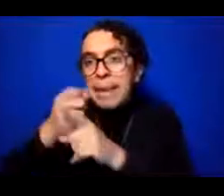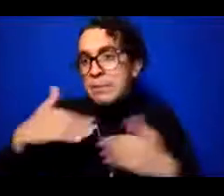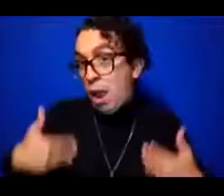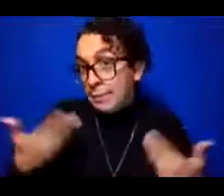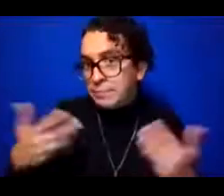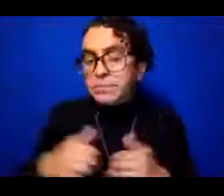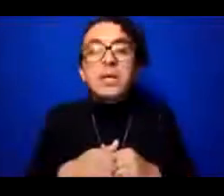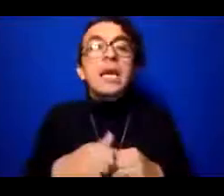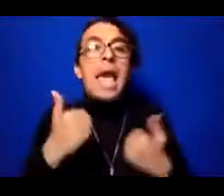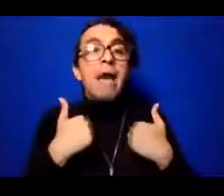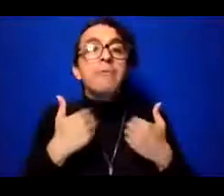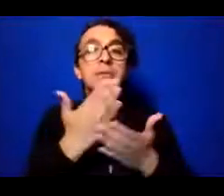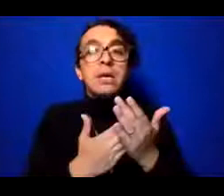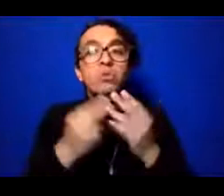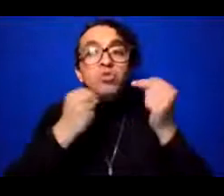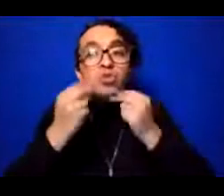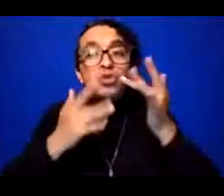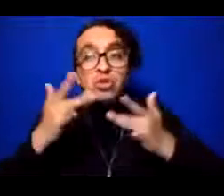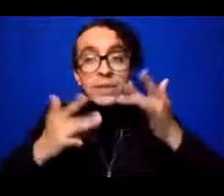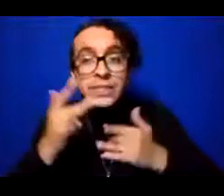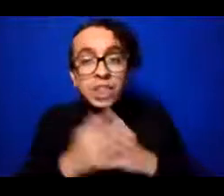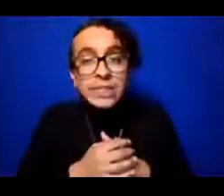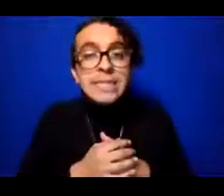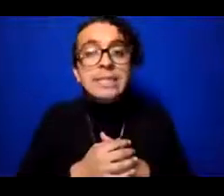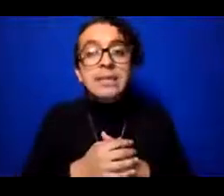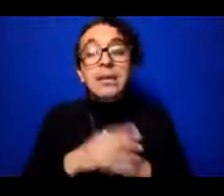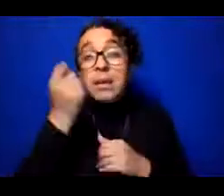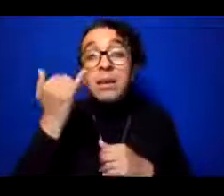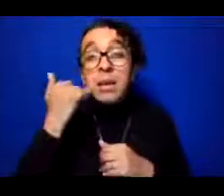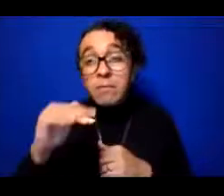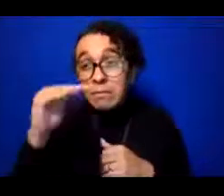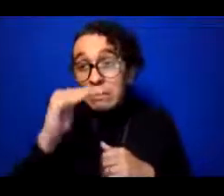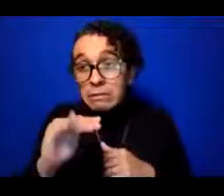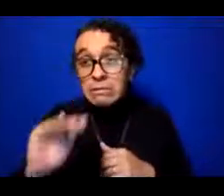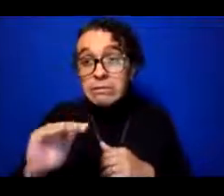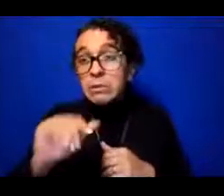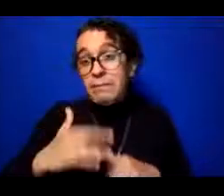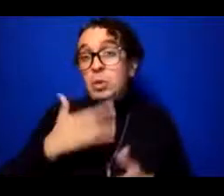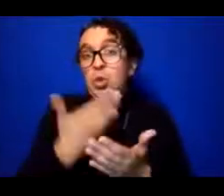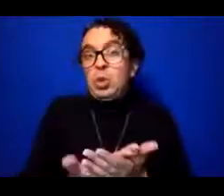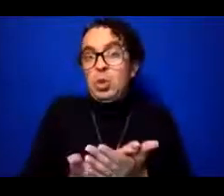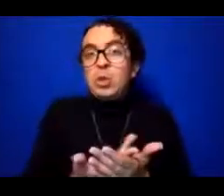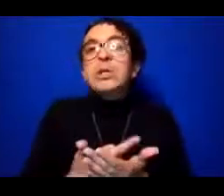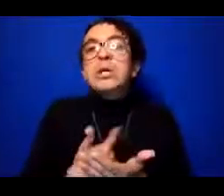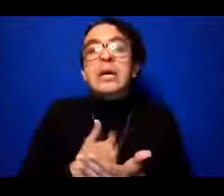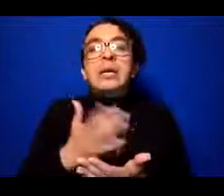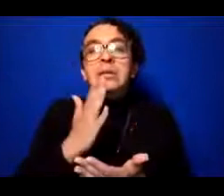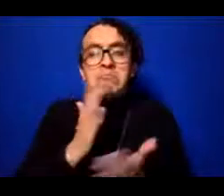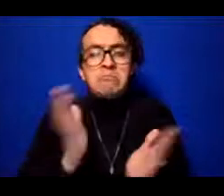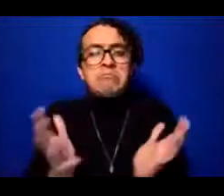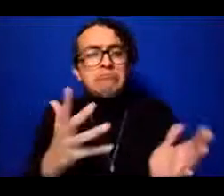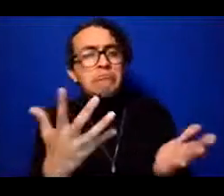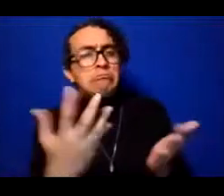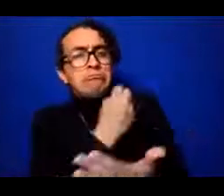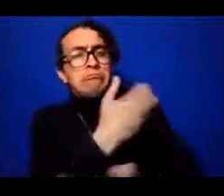nutritional deficiencies. So I make sure when kids are not feeling good, to make sure you get just some general labs, check